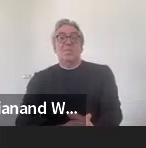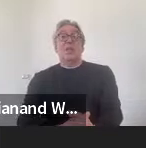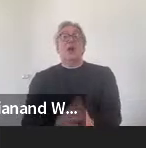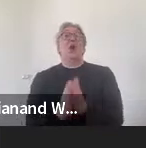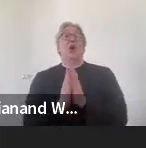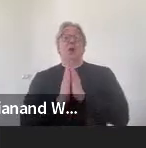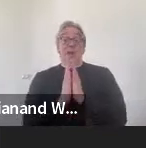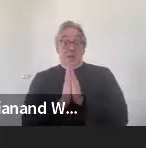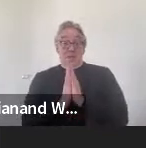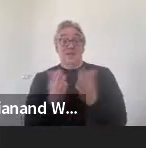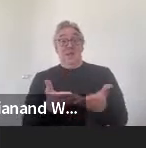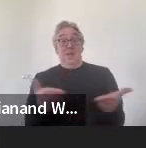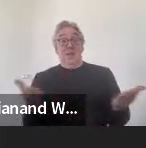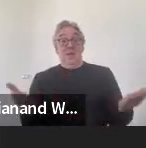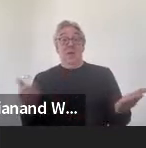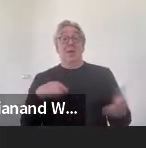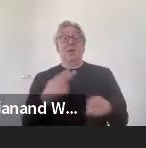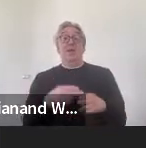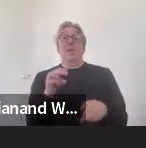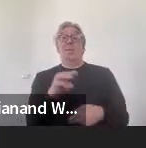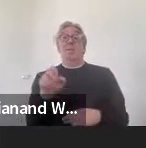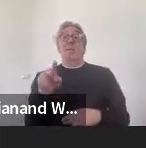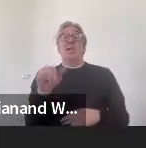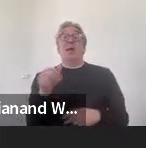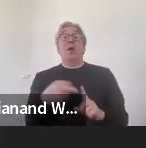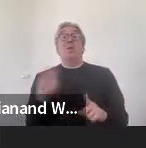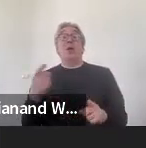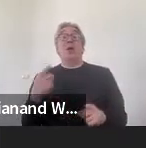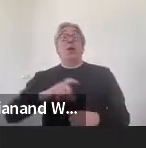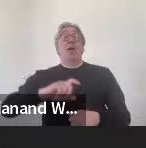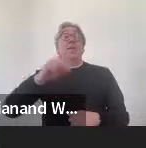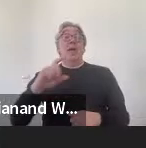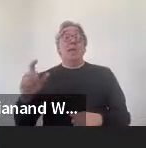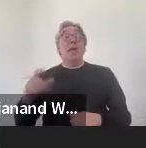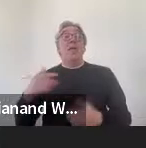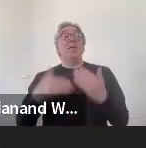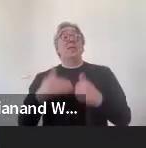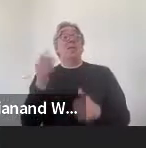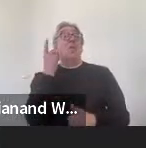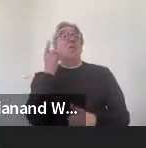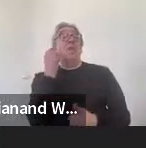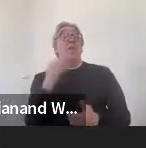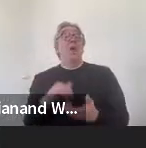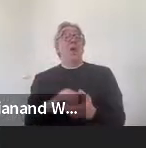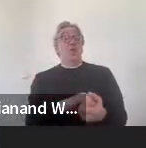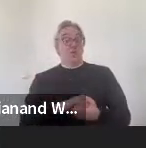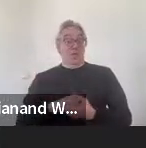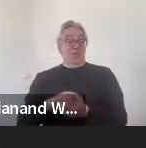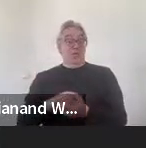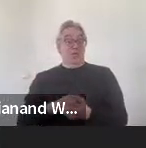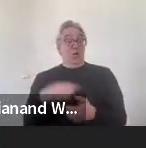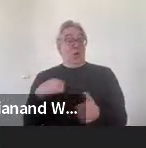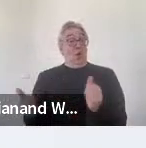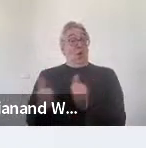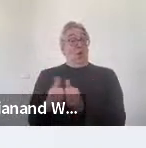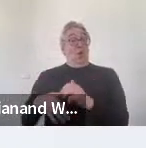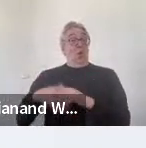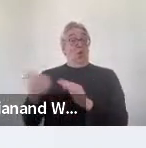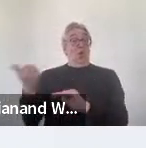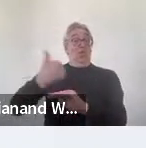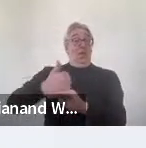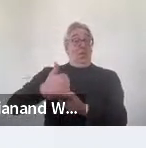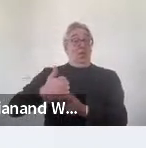Namaste to all. I am Meena Paudel from Nepal Disabled Women Association. I am co-founder and now serving as a General